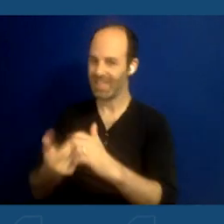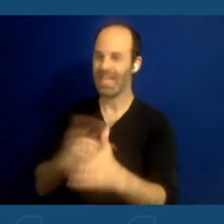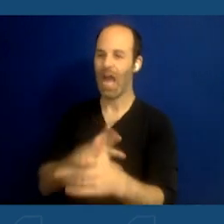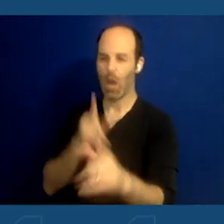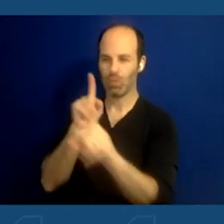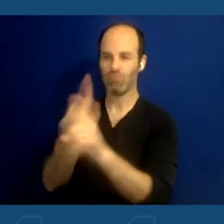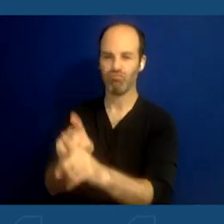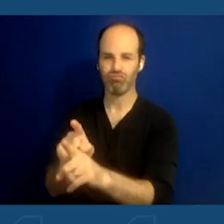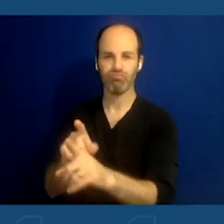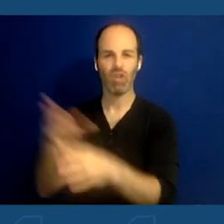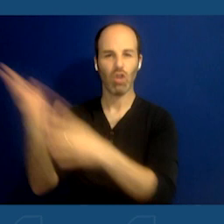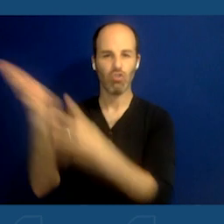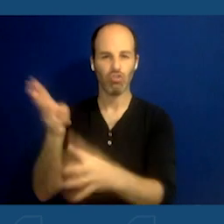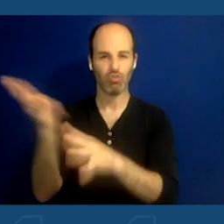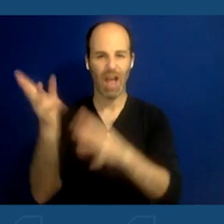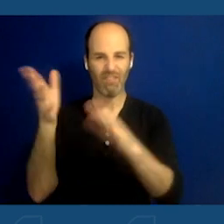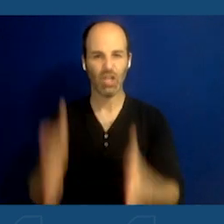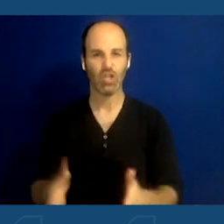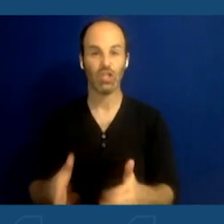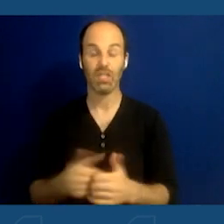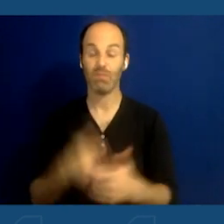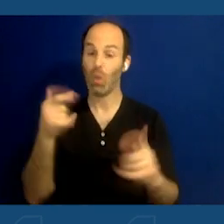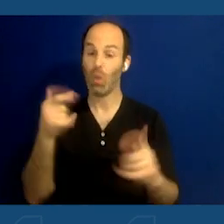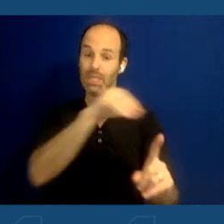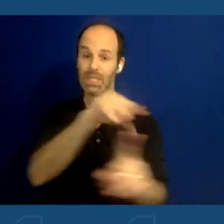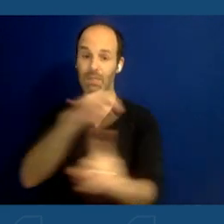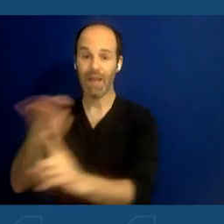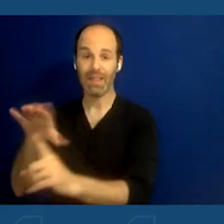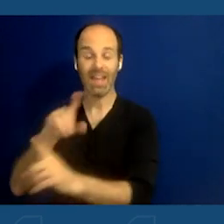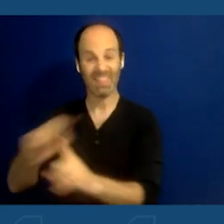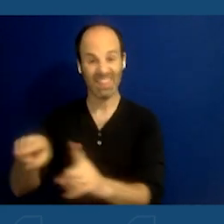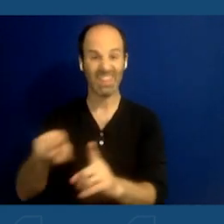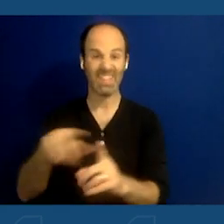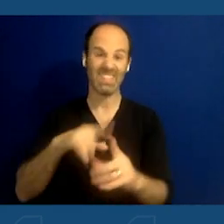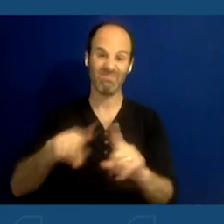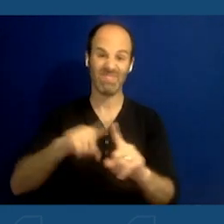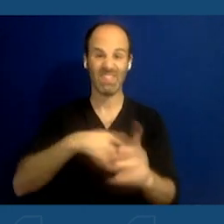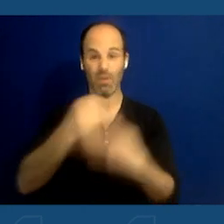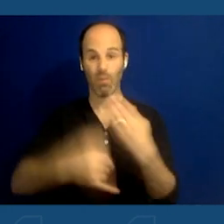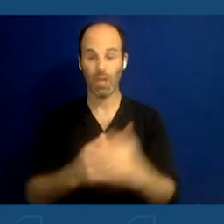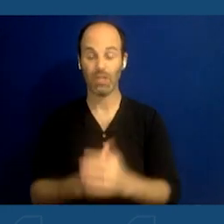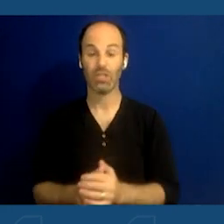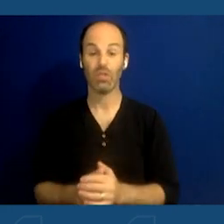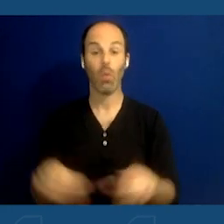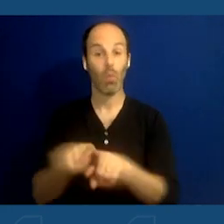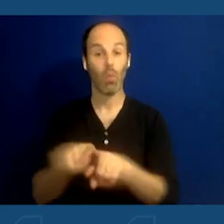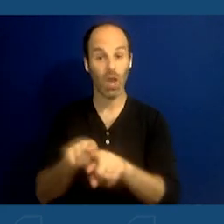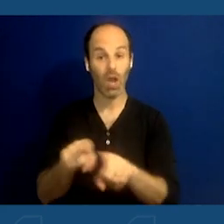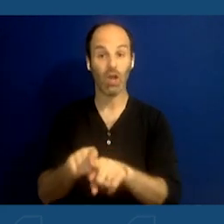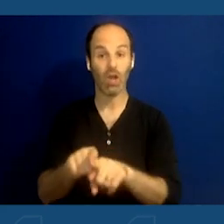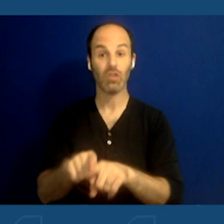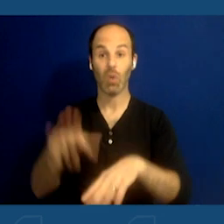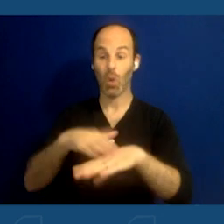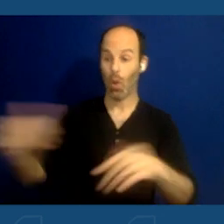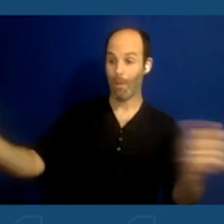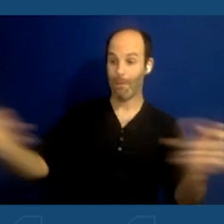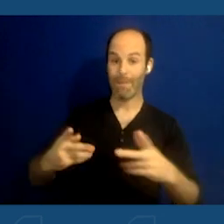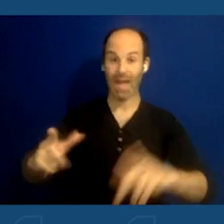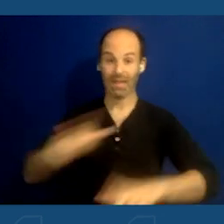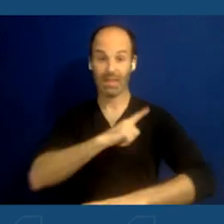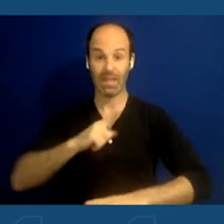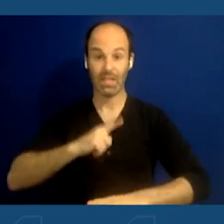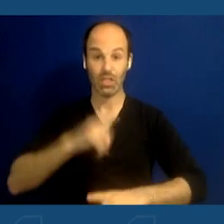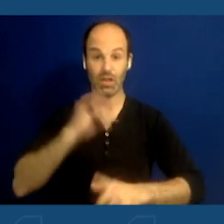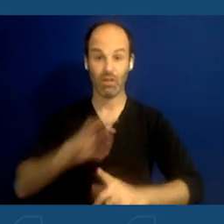to put a spotlight on some of these. We also, as you know, called back the legislature in an extraordinary session in the